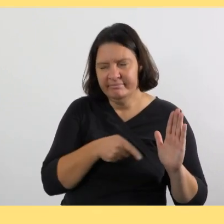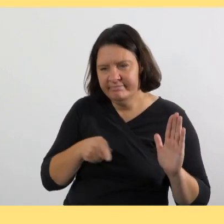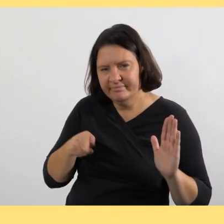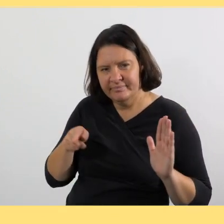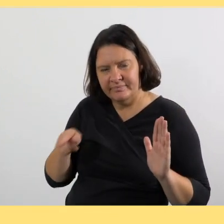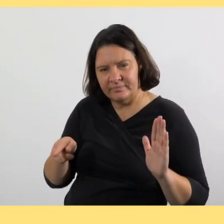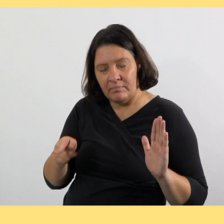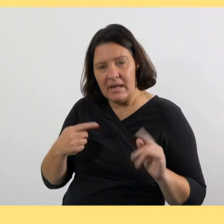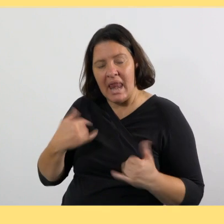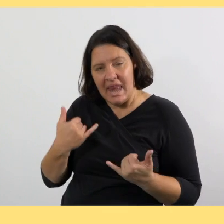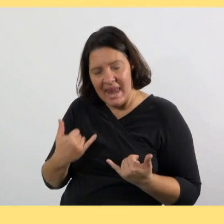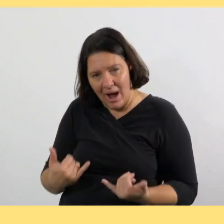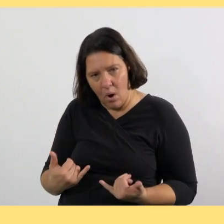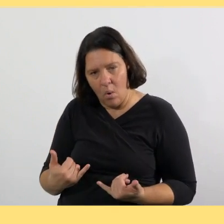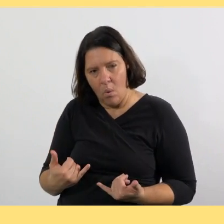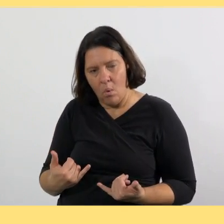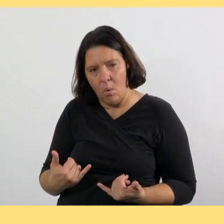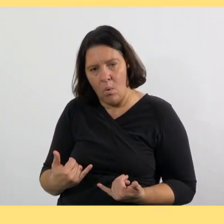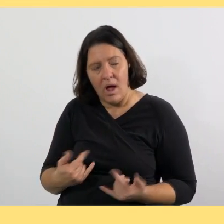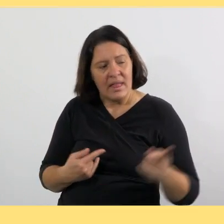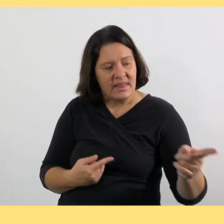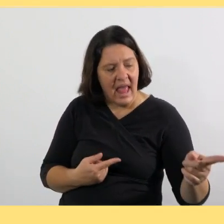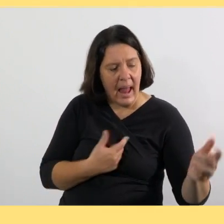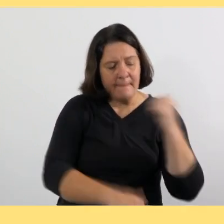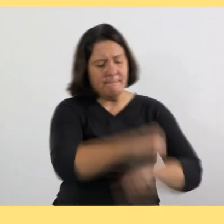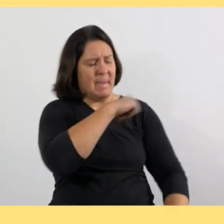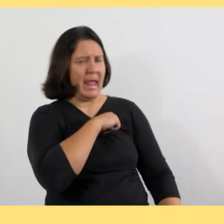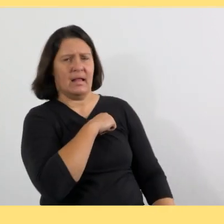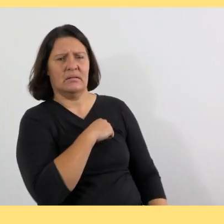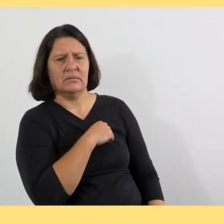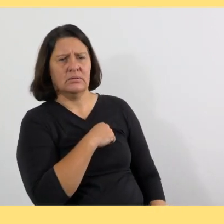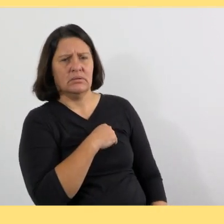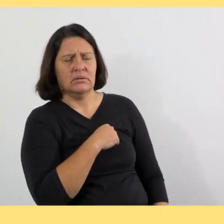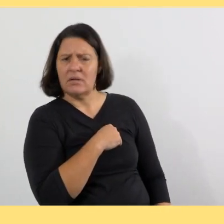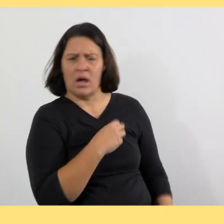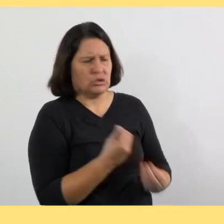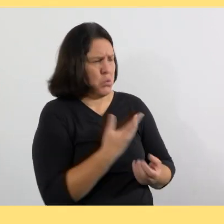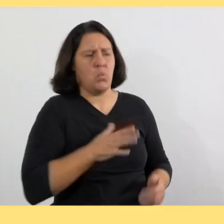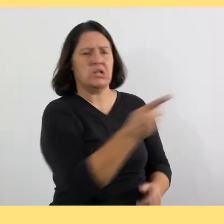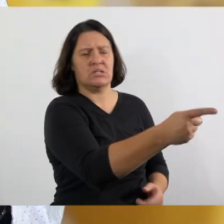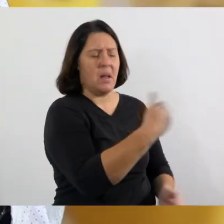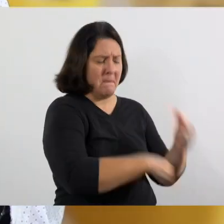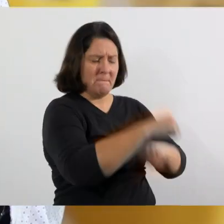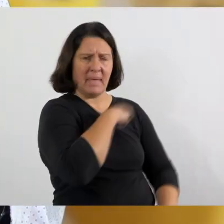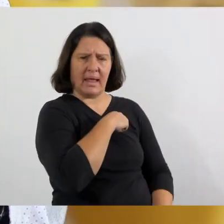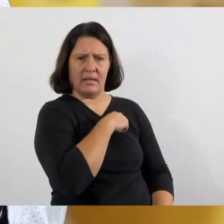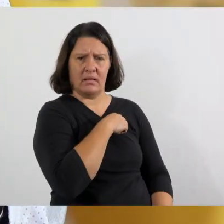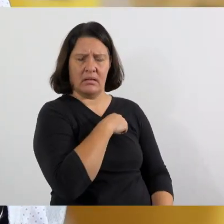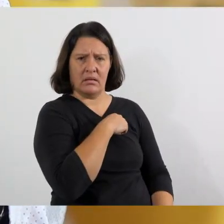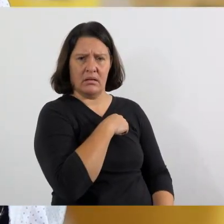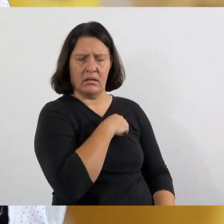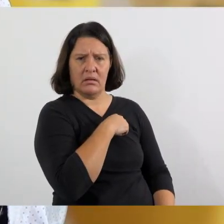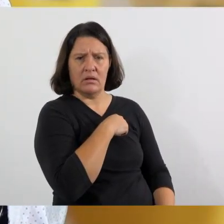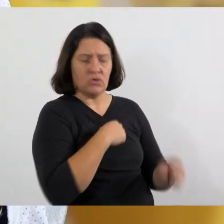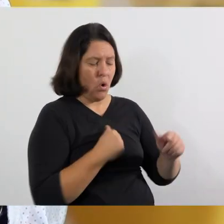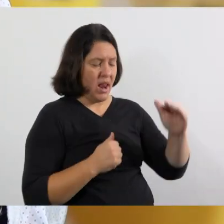But if we have returns now, we have allowances from our debtors, that means we have to